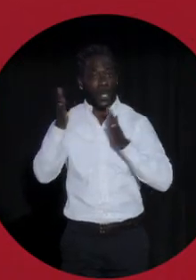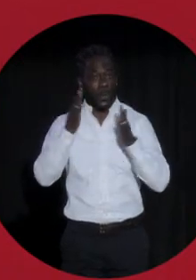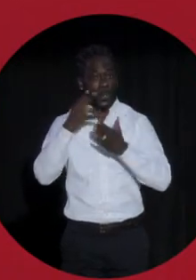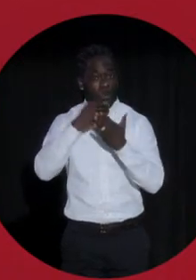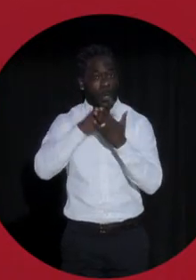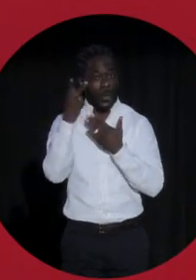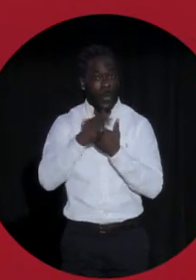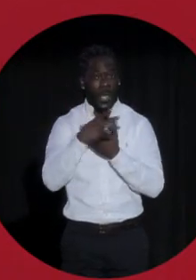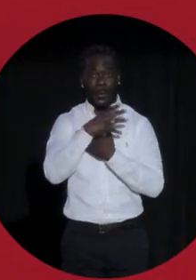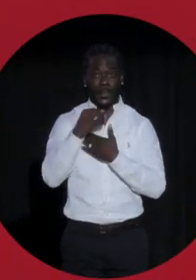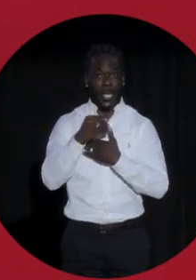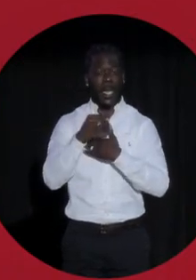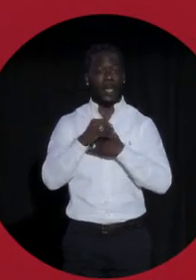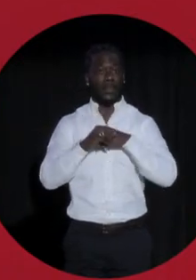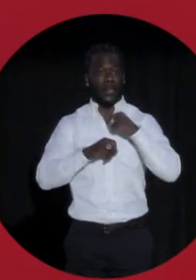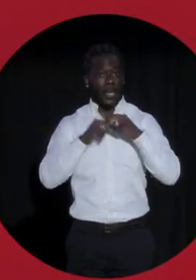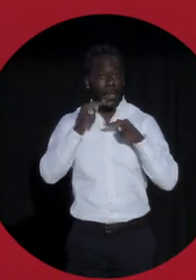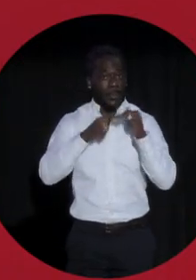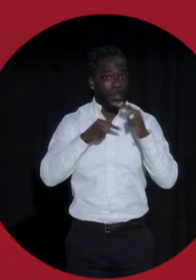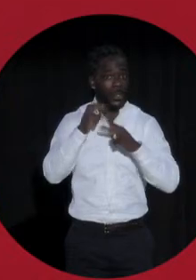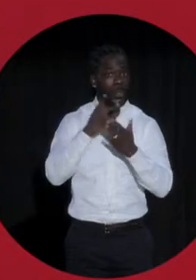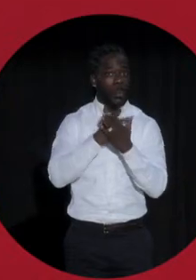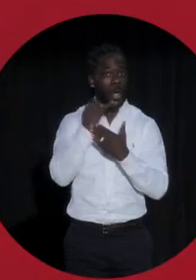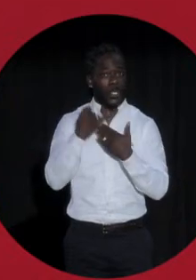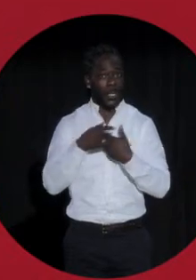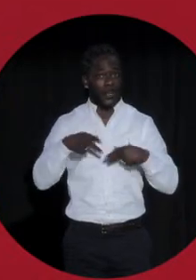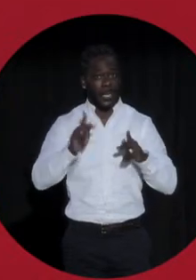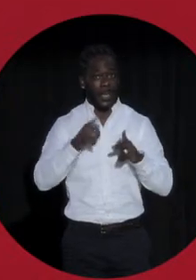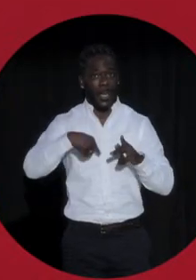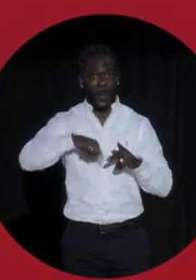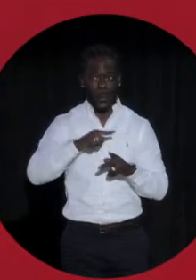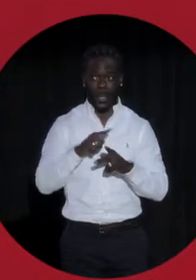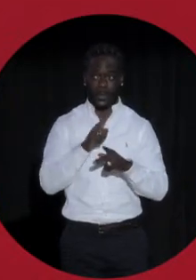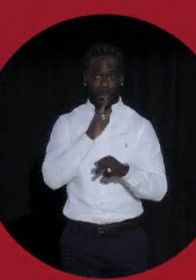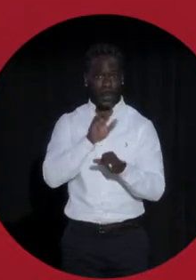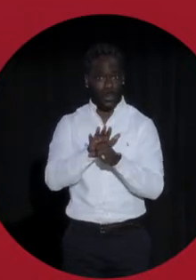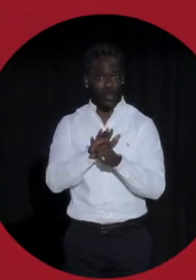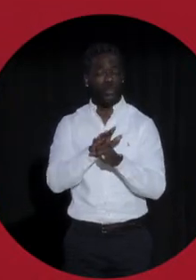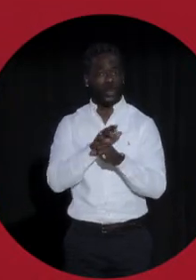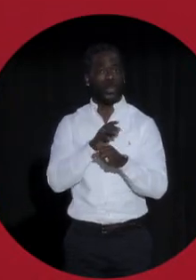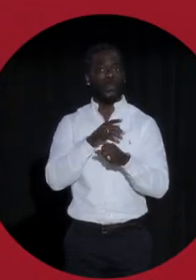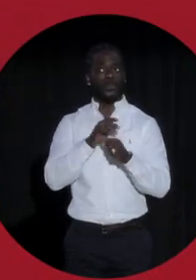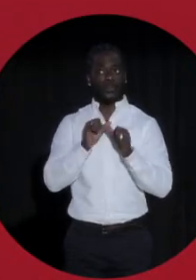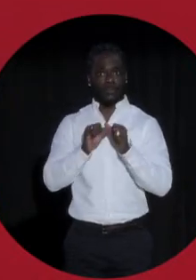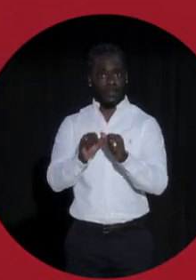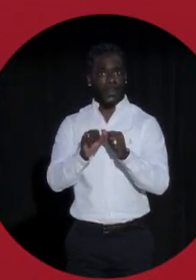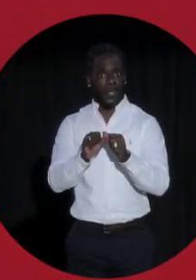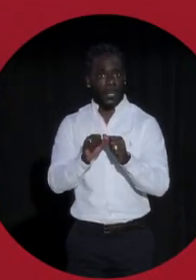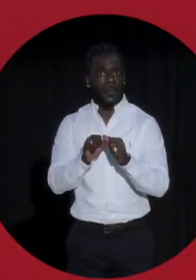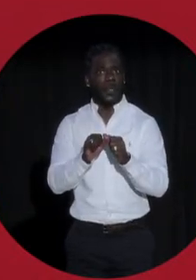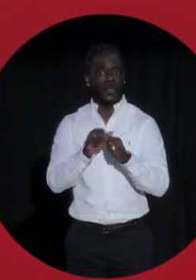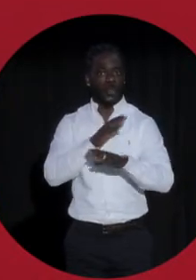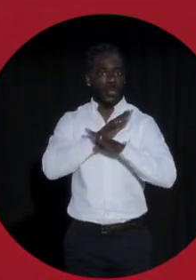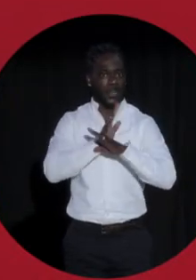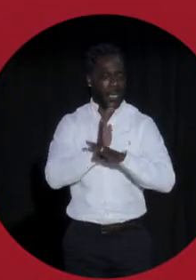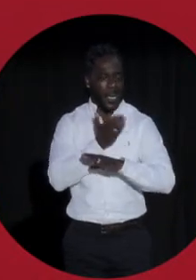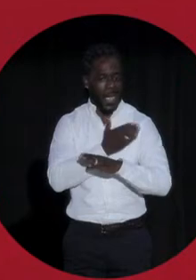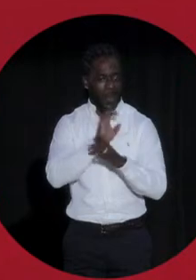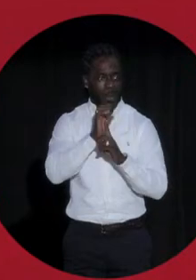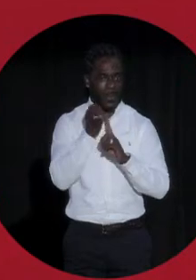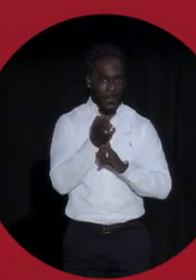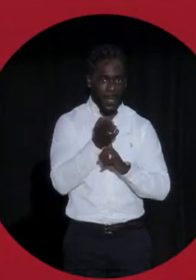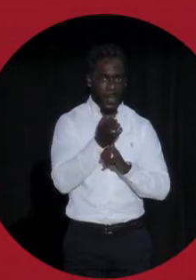programs and infrastructure projects that allowed us to remain true to our commitment to be protective of our environment